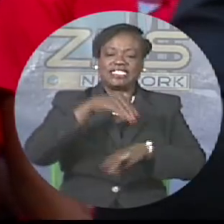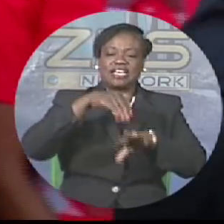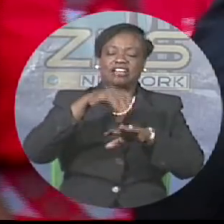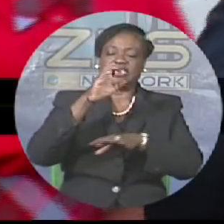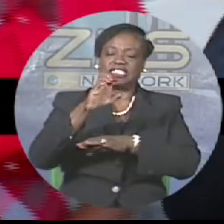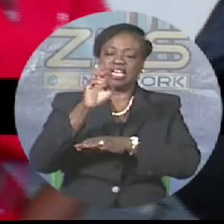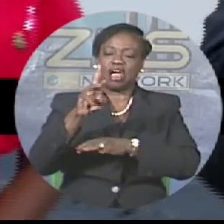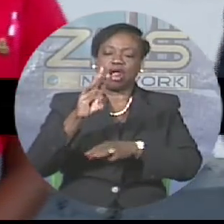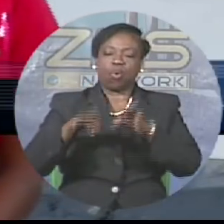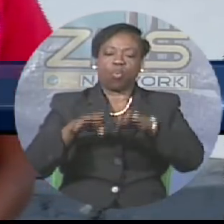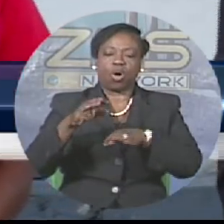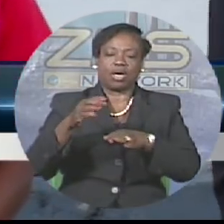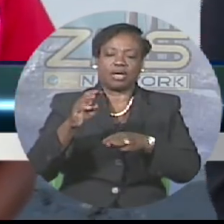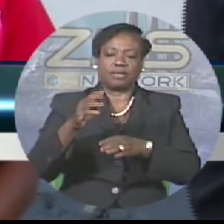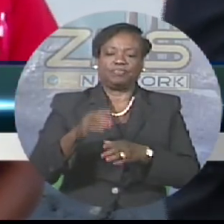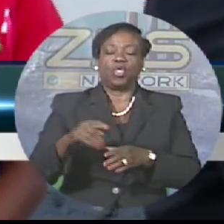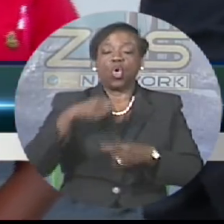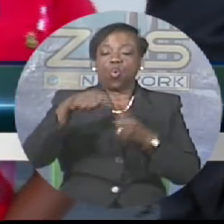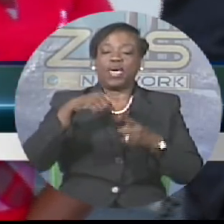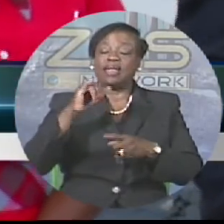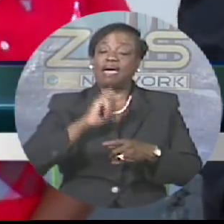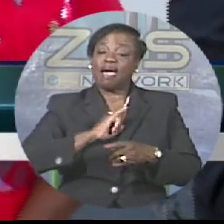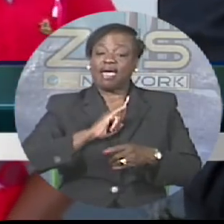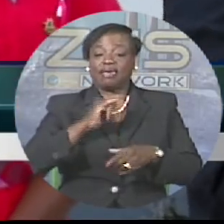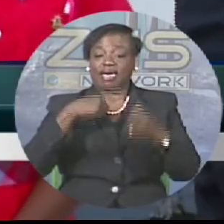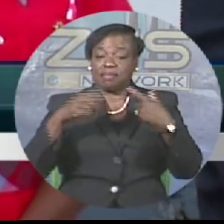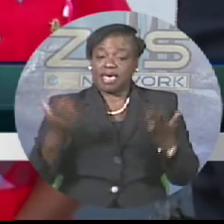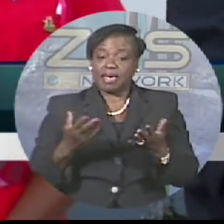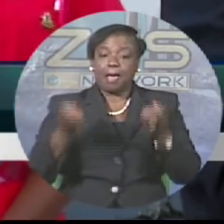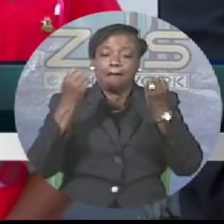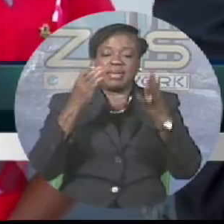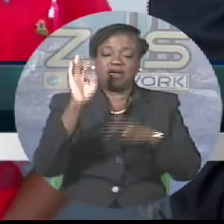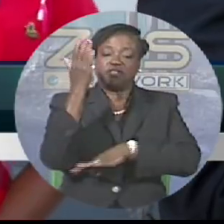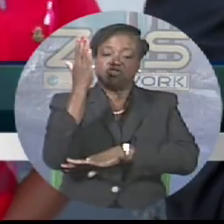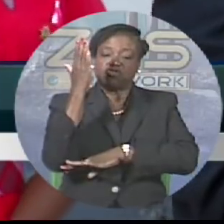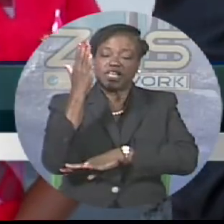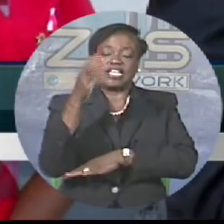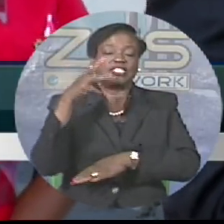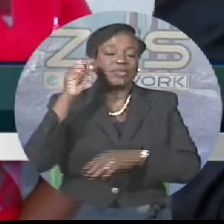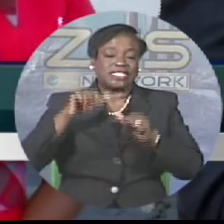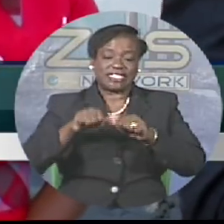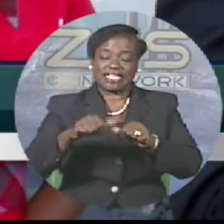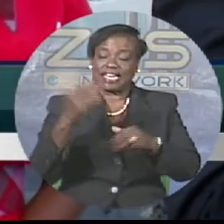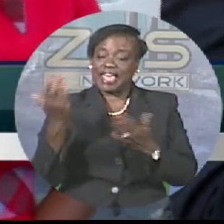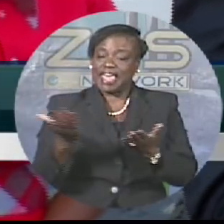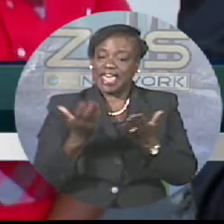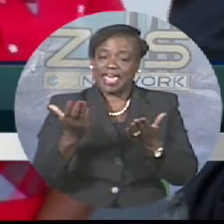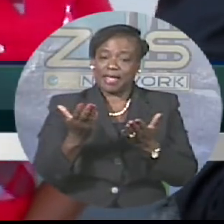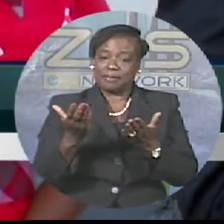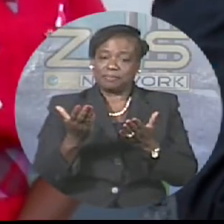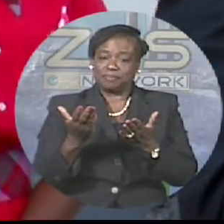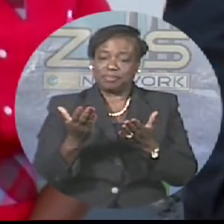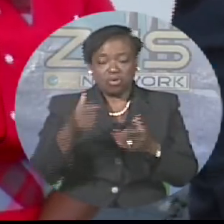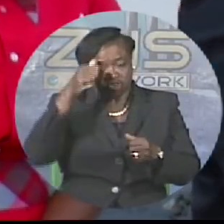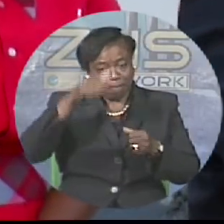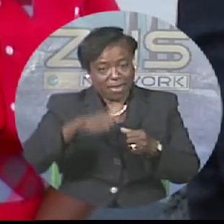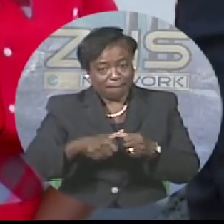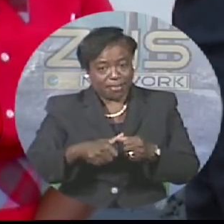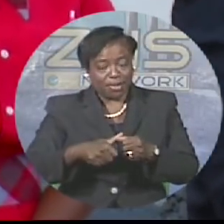attended, many of these trees were still here. But you must remember that we held